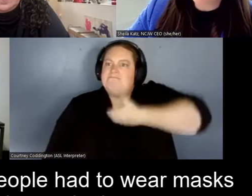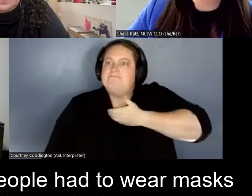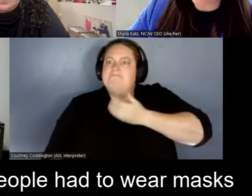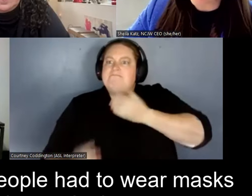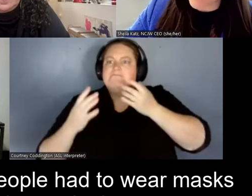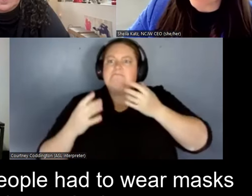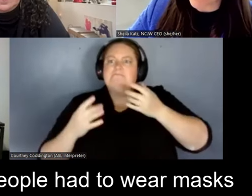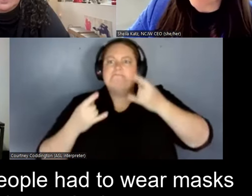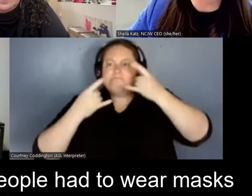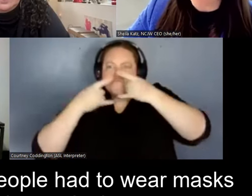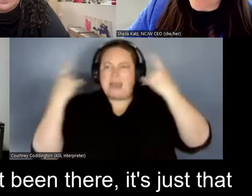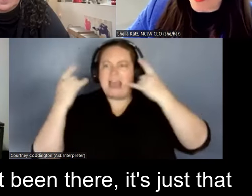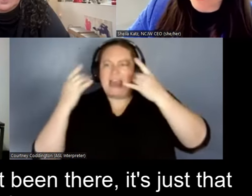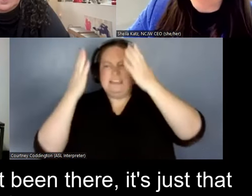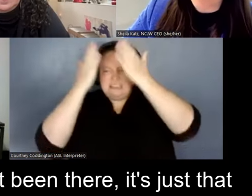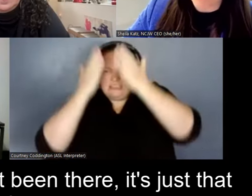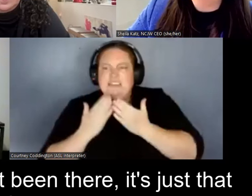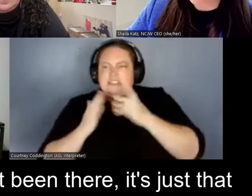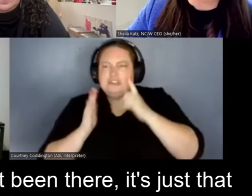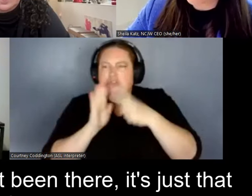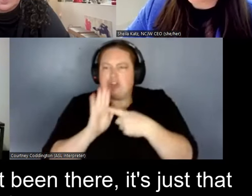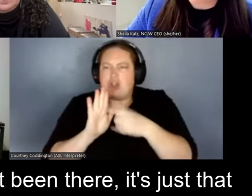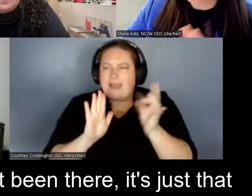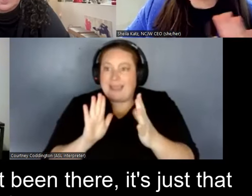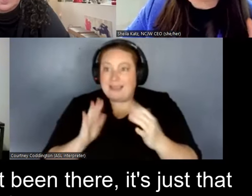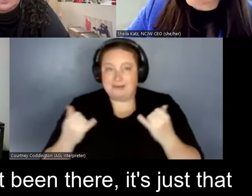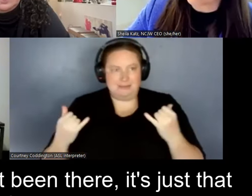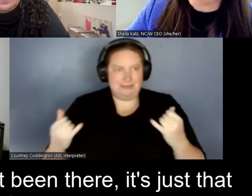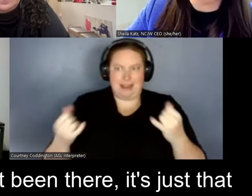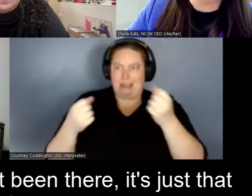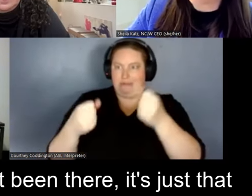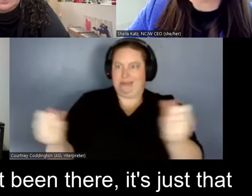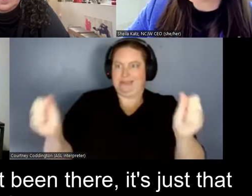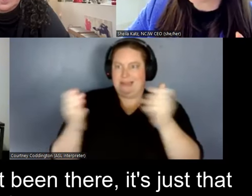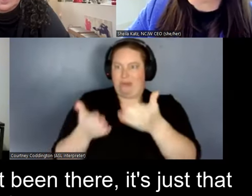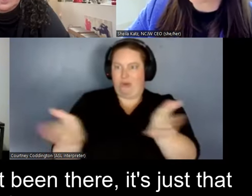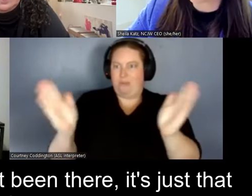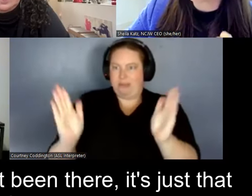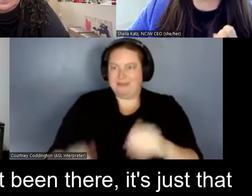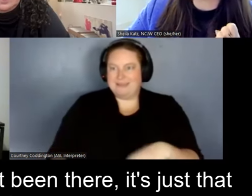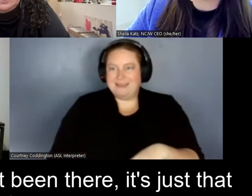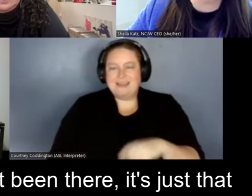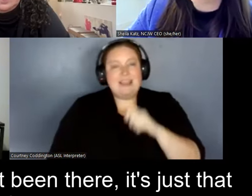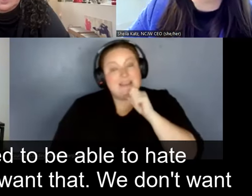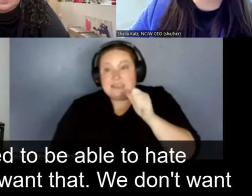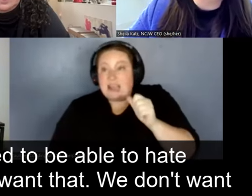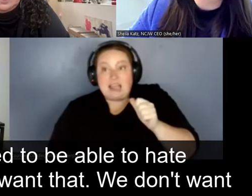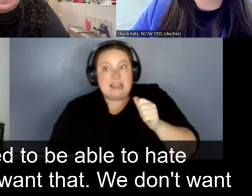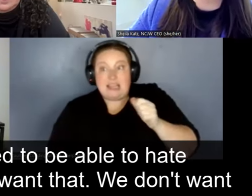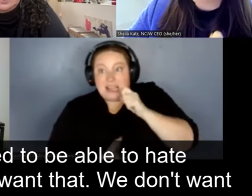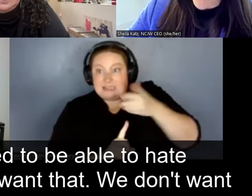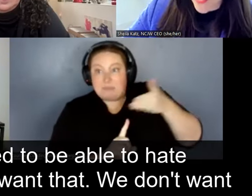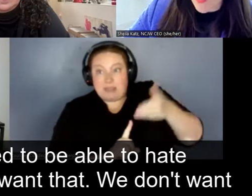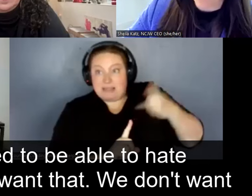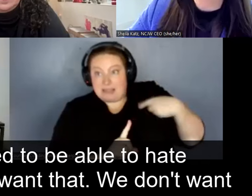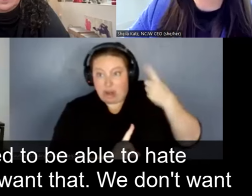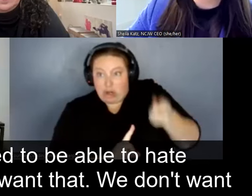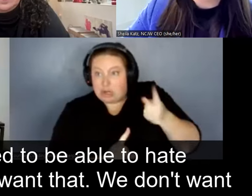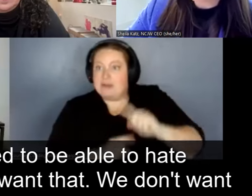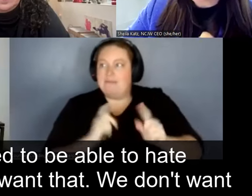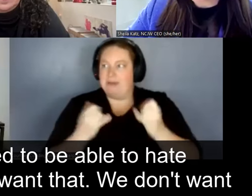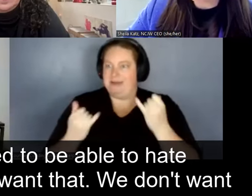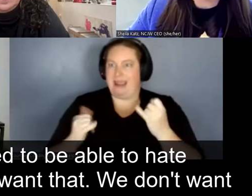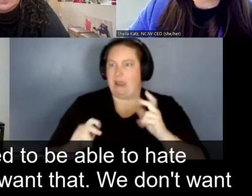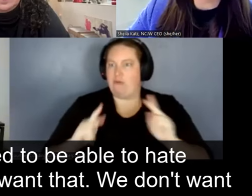hate, it is now in the open. And it's not that it hasn't been there. It's just that people are emboldened and they're